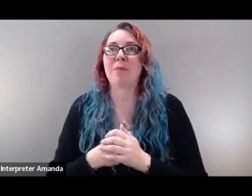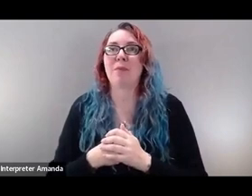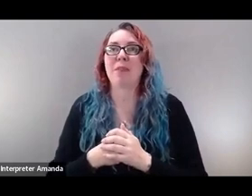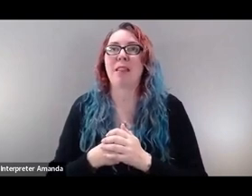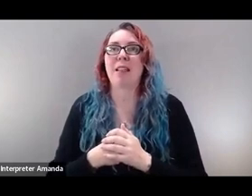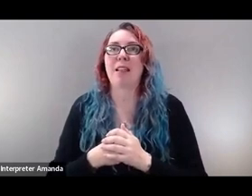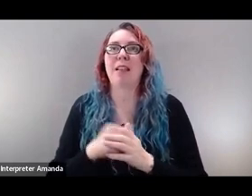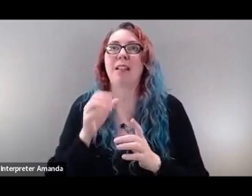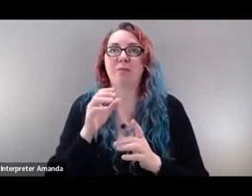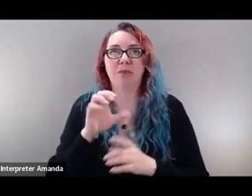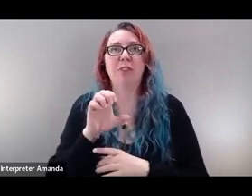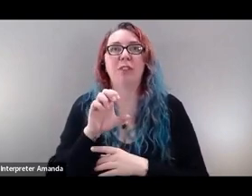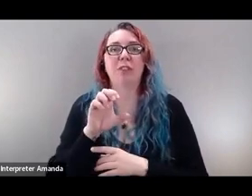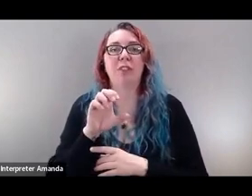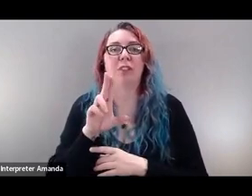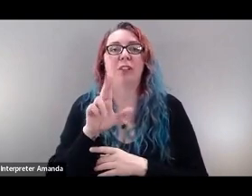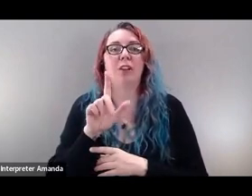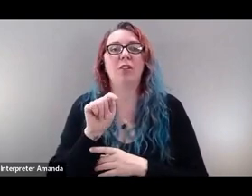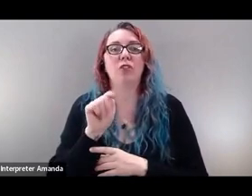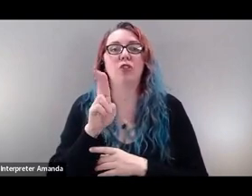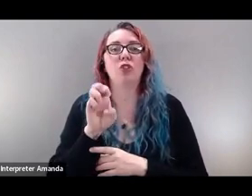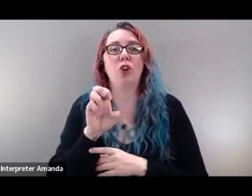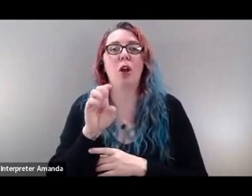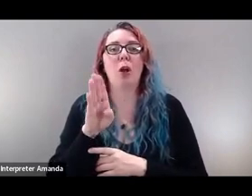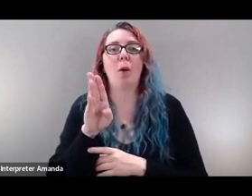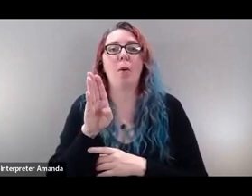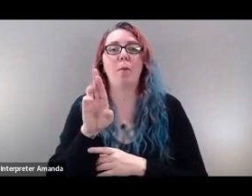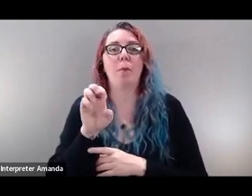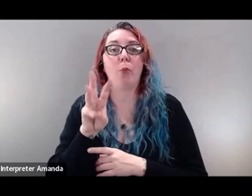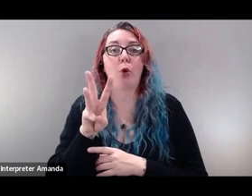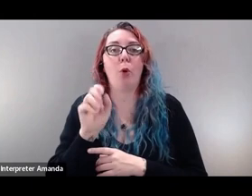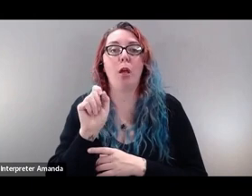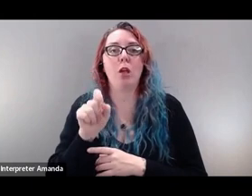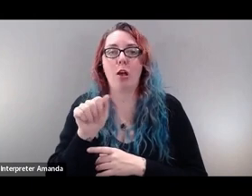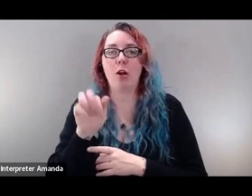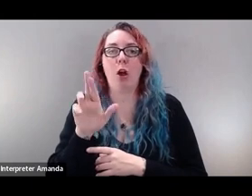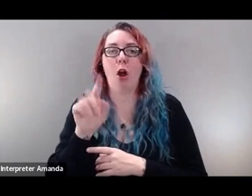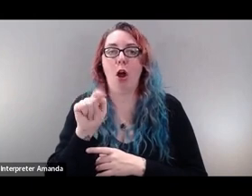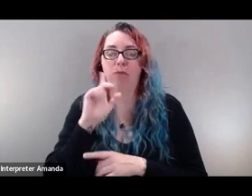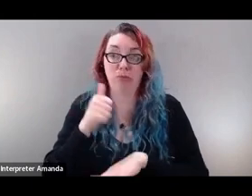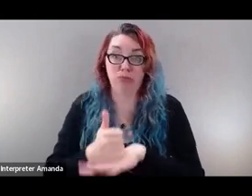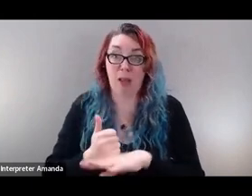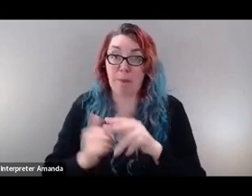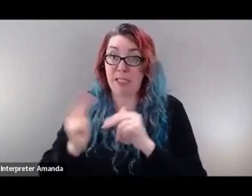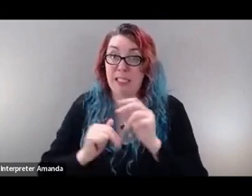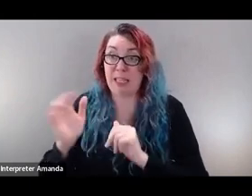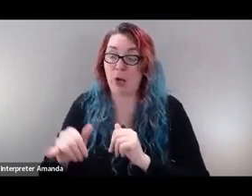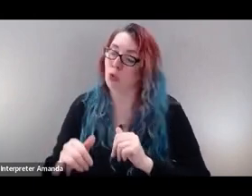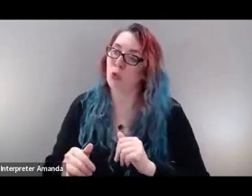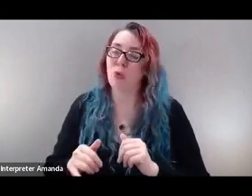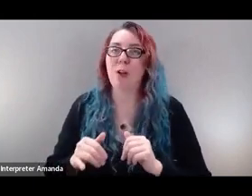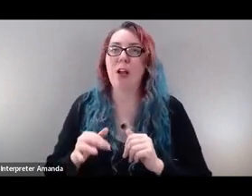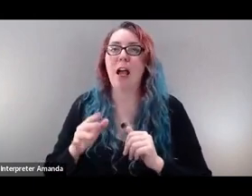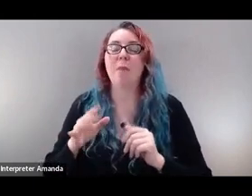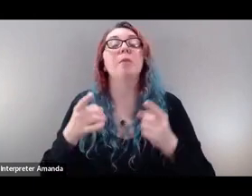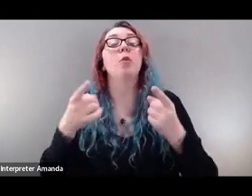culturebrew.art. But the experience was that, like, right at the beginning, it was super exciting. Like when Valerie Singh Turner, the founder and the